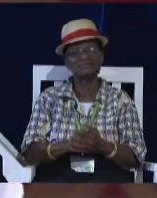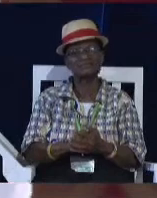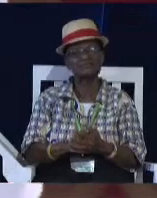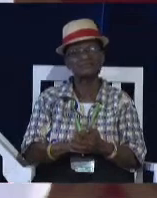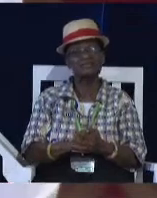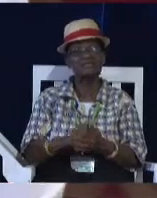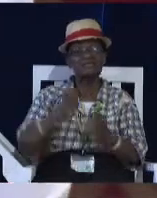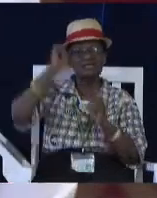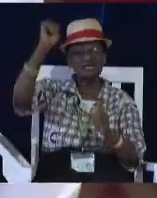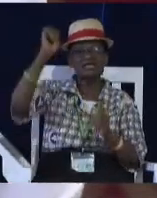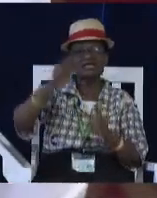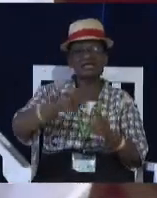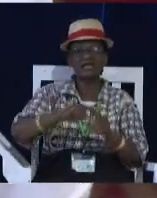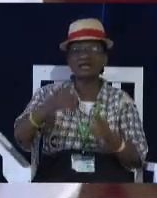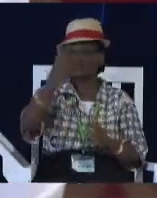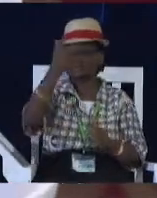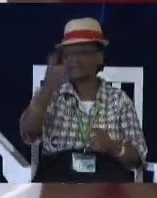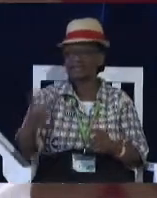upon.